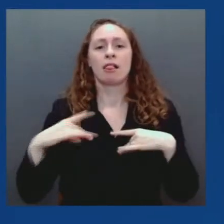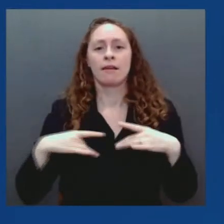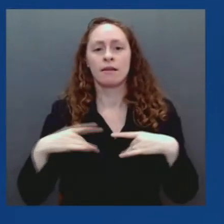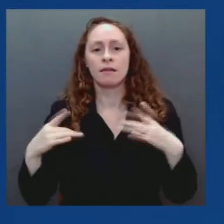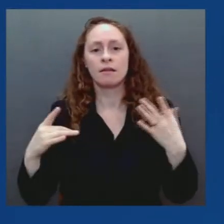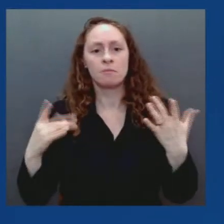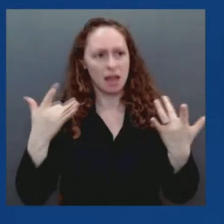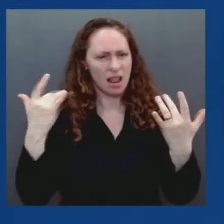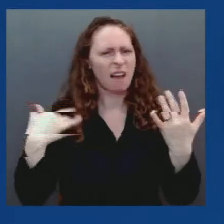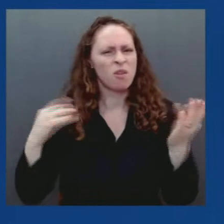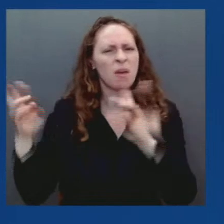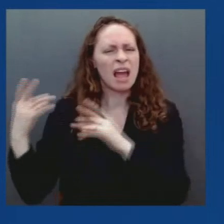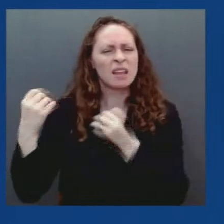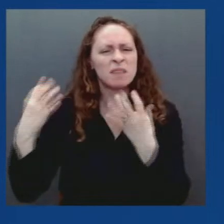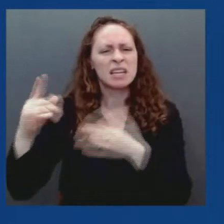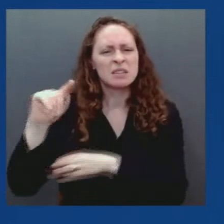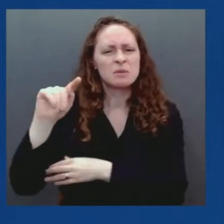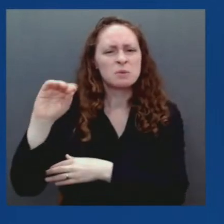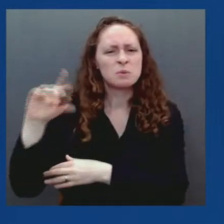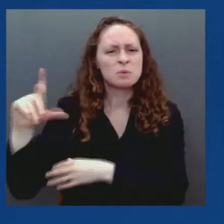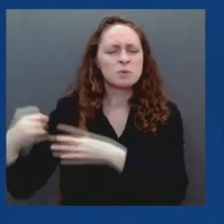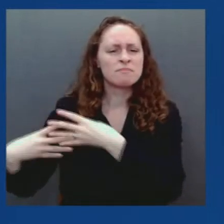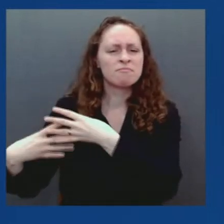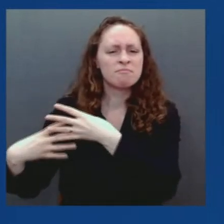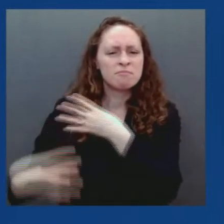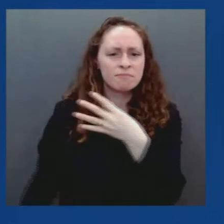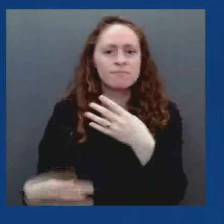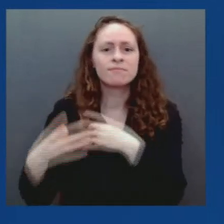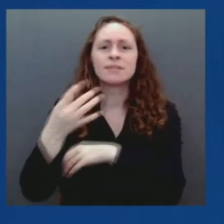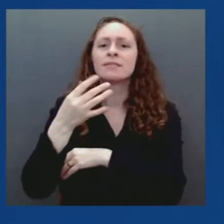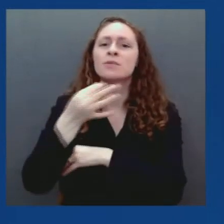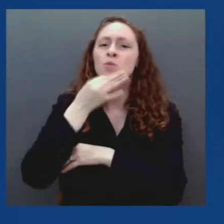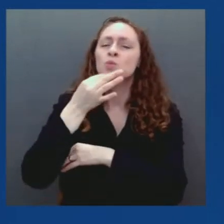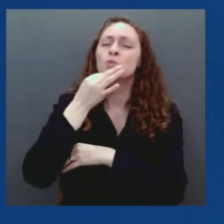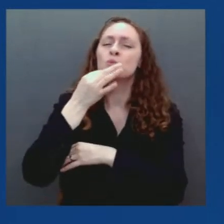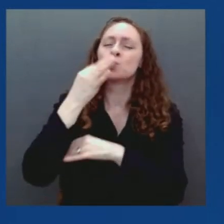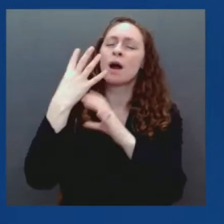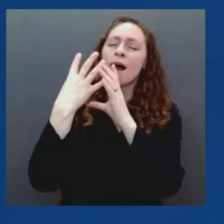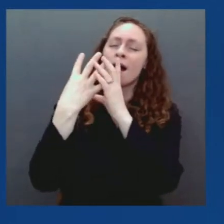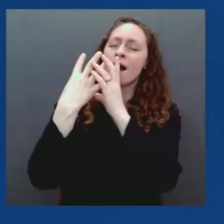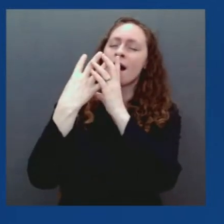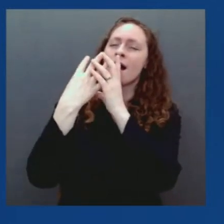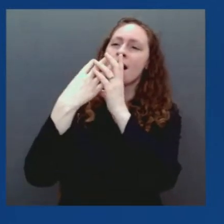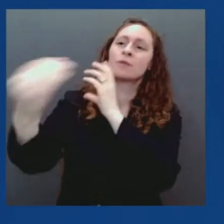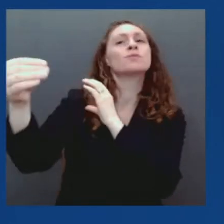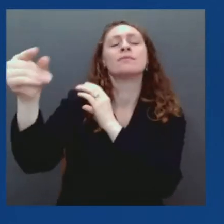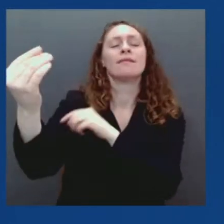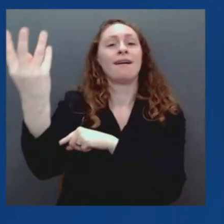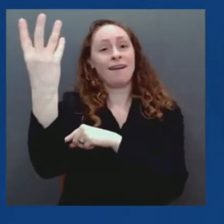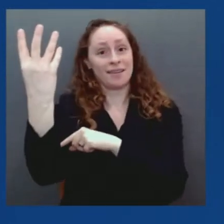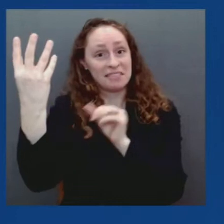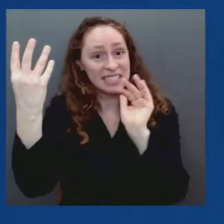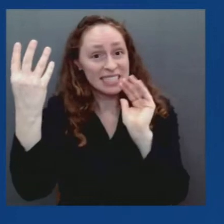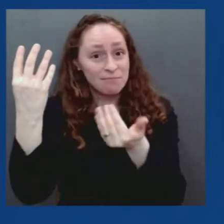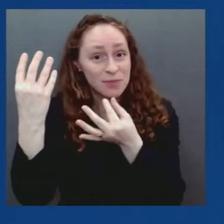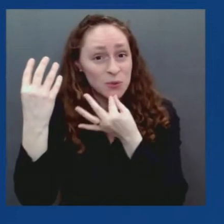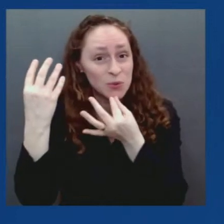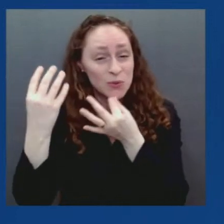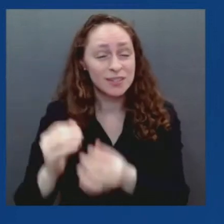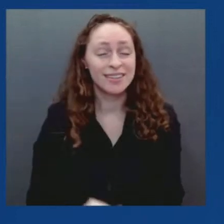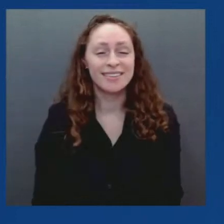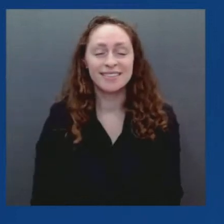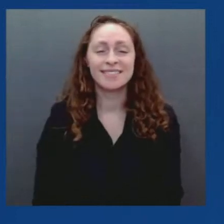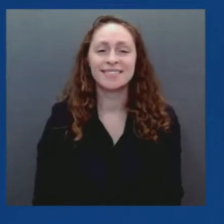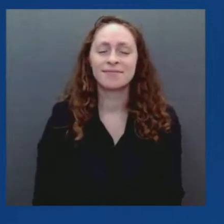end of the tunnel that you see now? And what metrics are you looking for to start, giving people